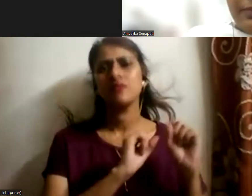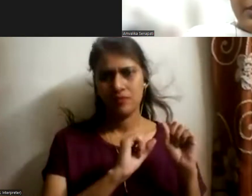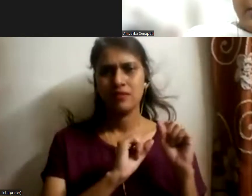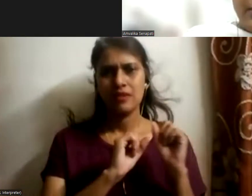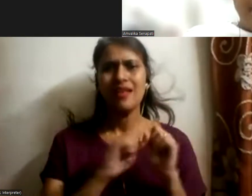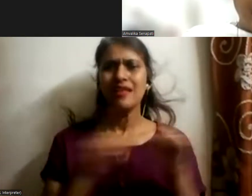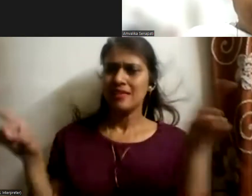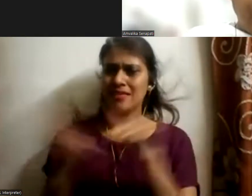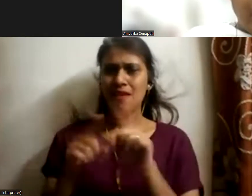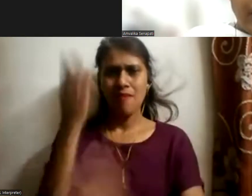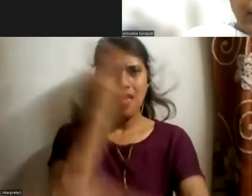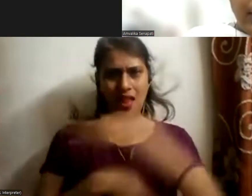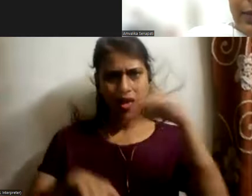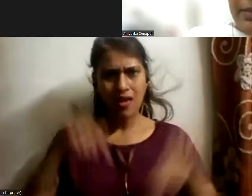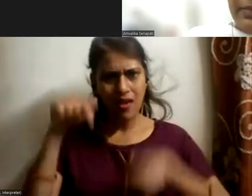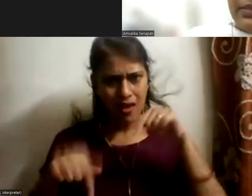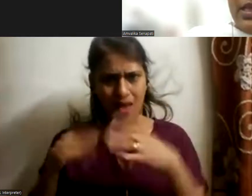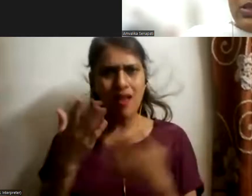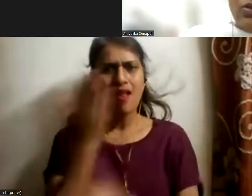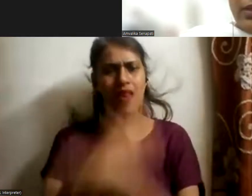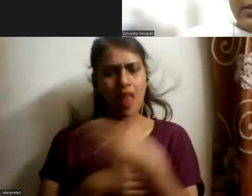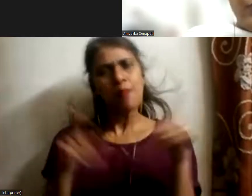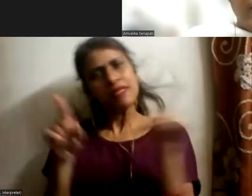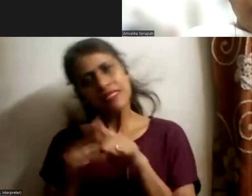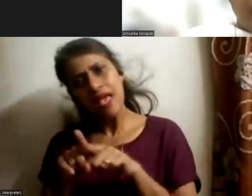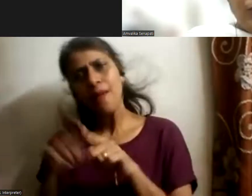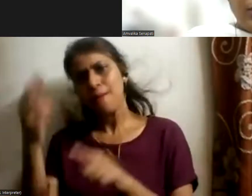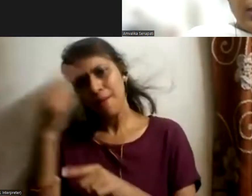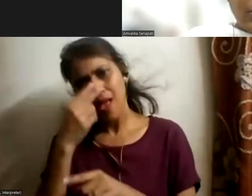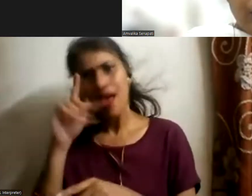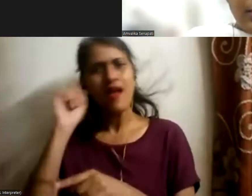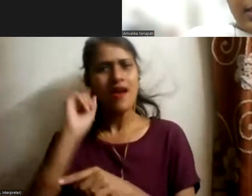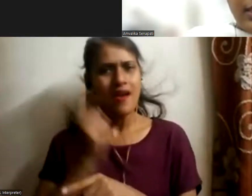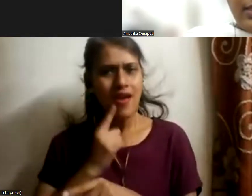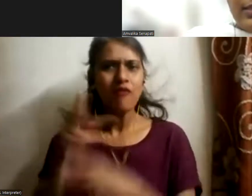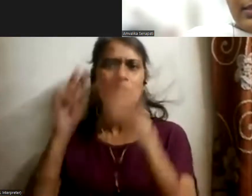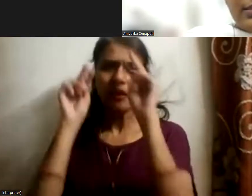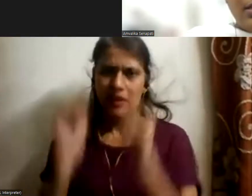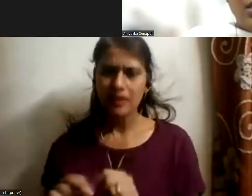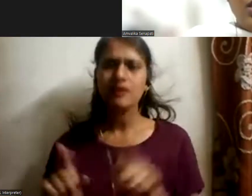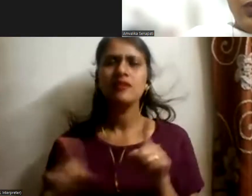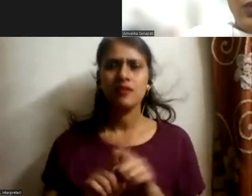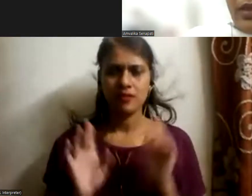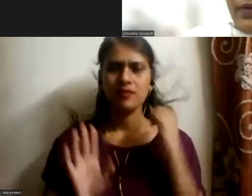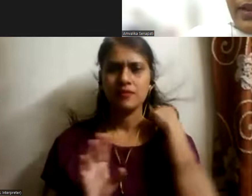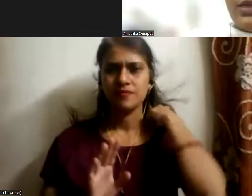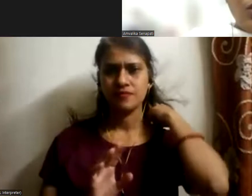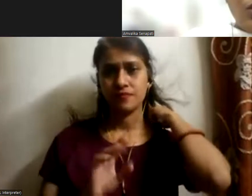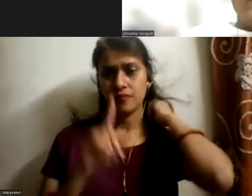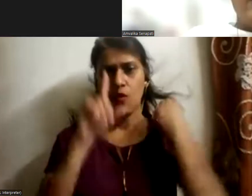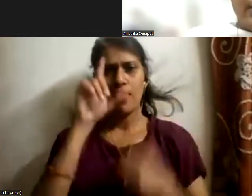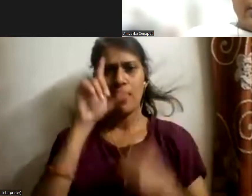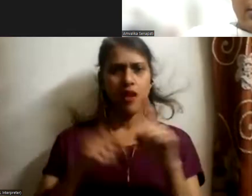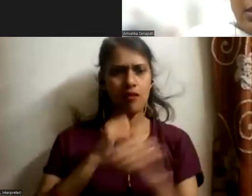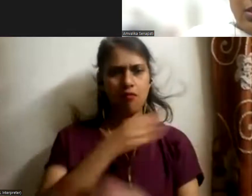for somebody with visual and hearing impairment. So it's very important that now for the next 1 decade at least, we create a